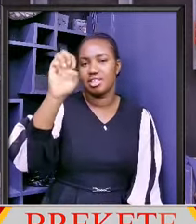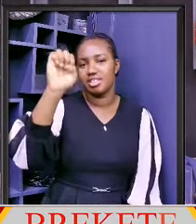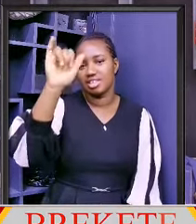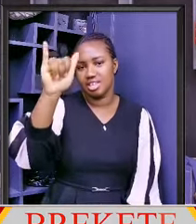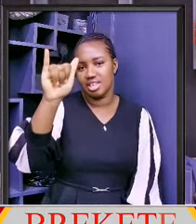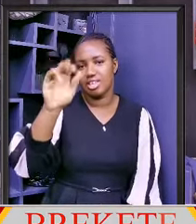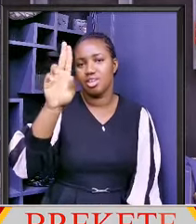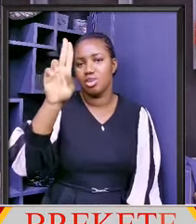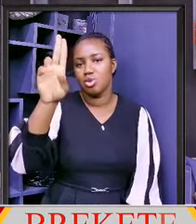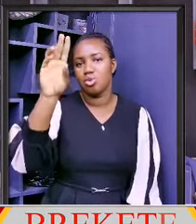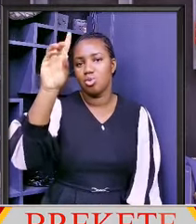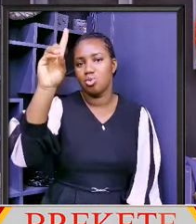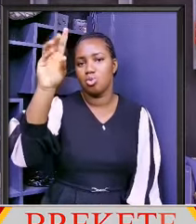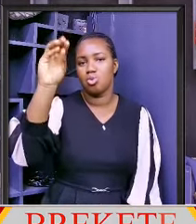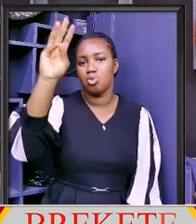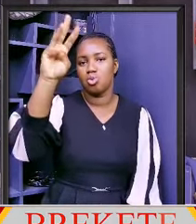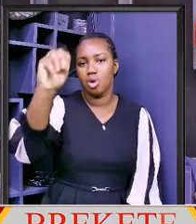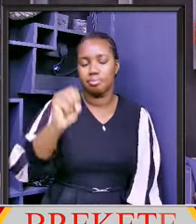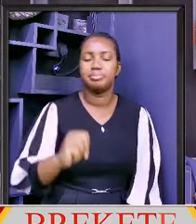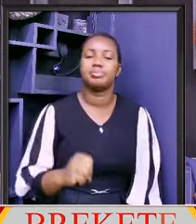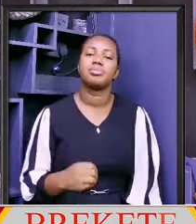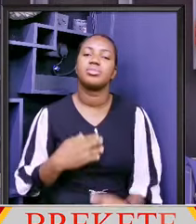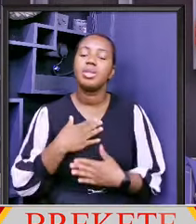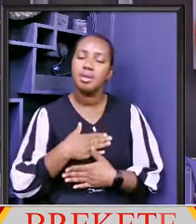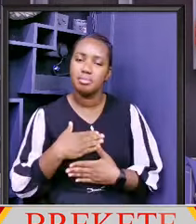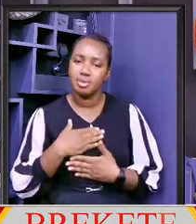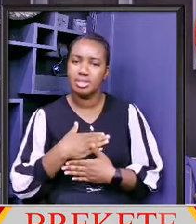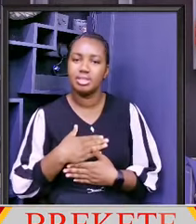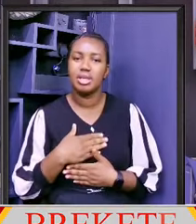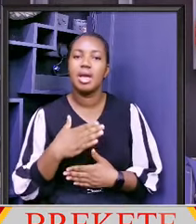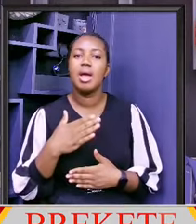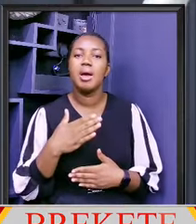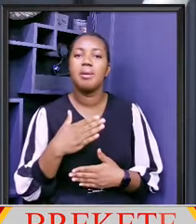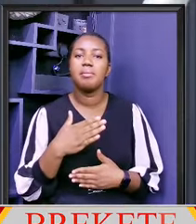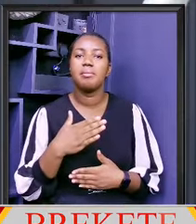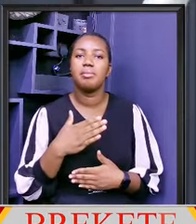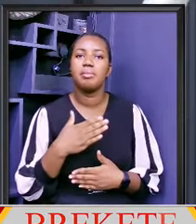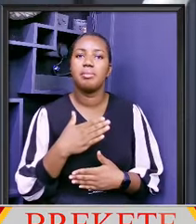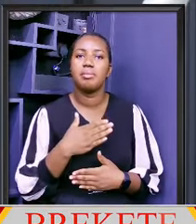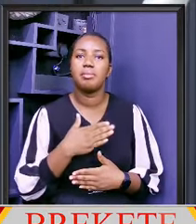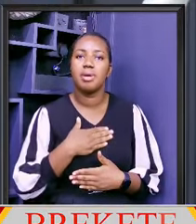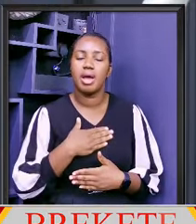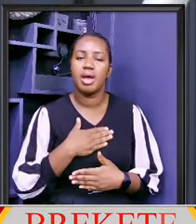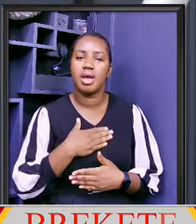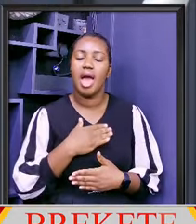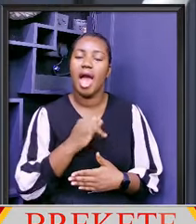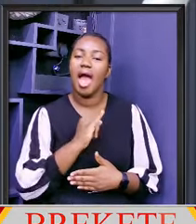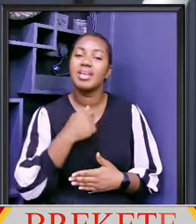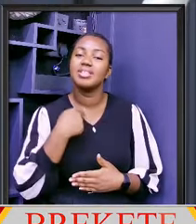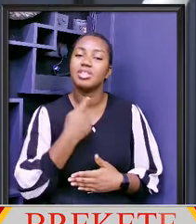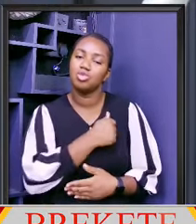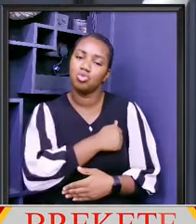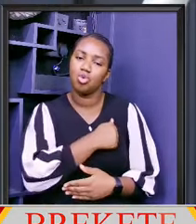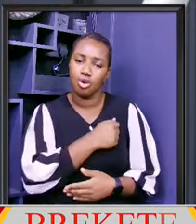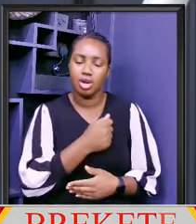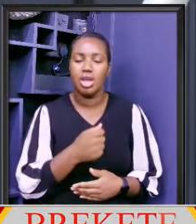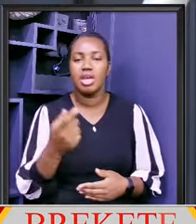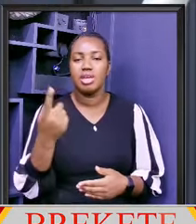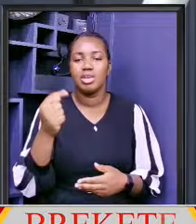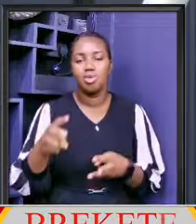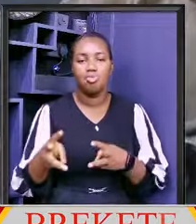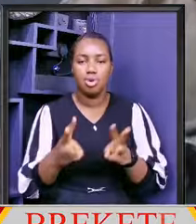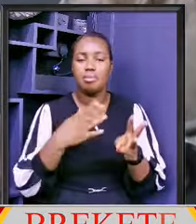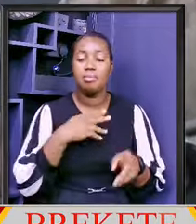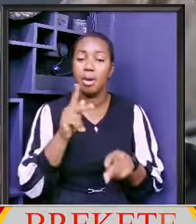And Mr. Kingsley Udom, I my apologies over the way my people behave to you for gate. Make you no vex. No